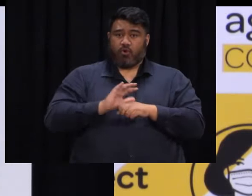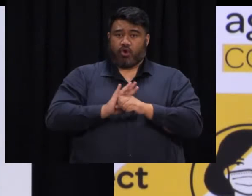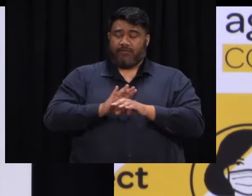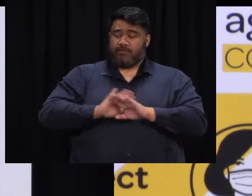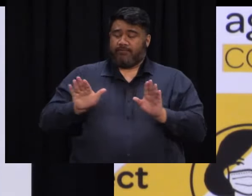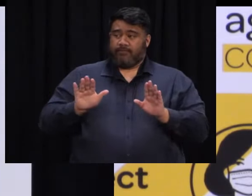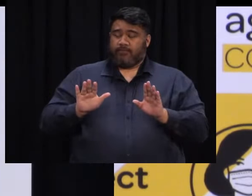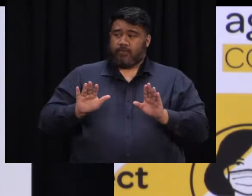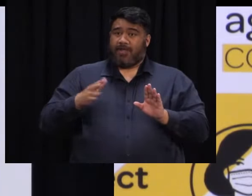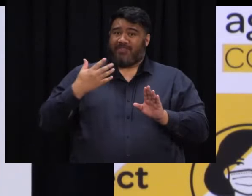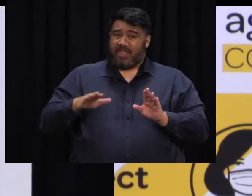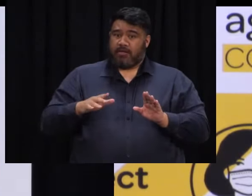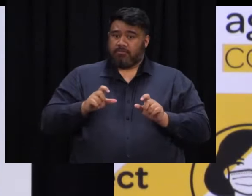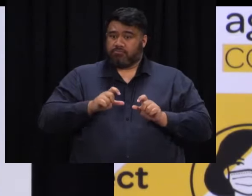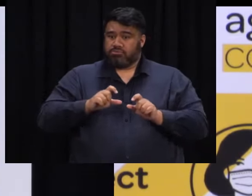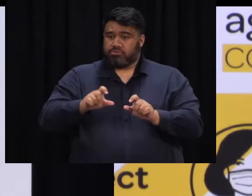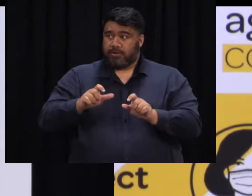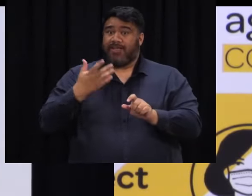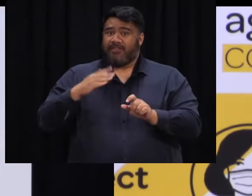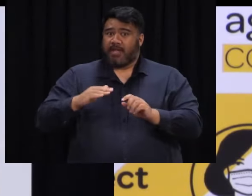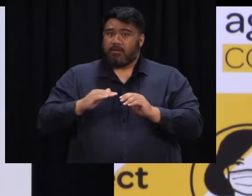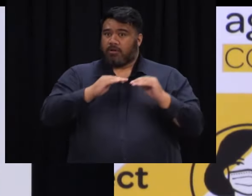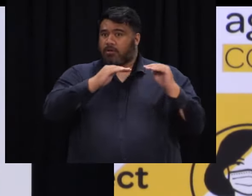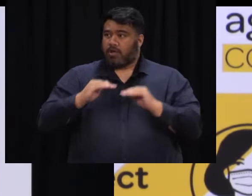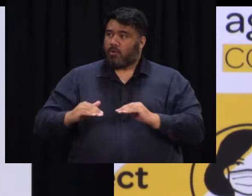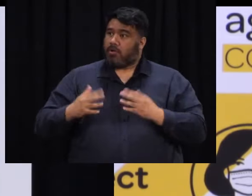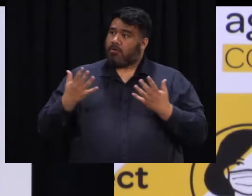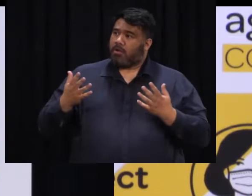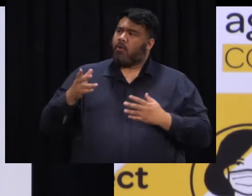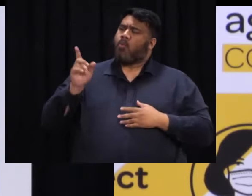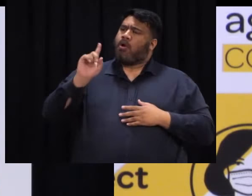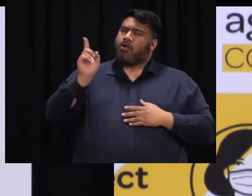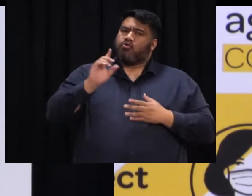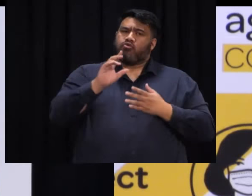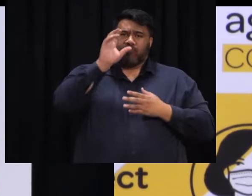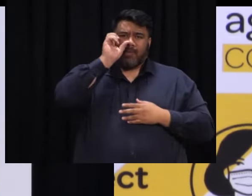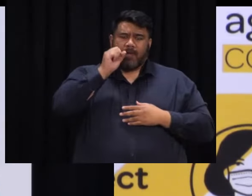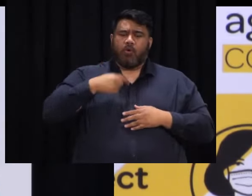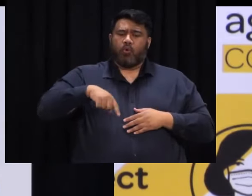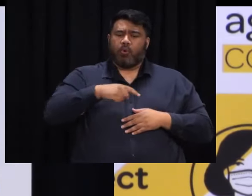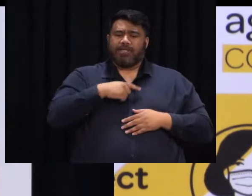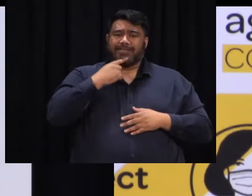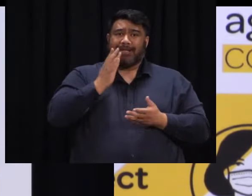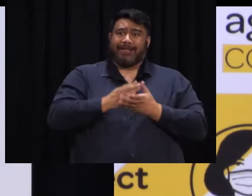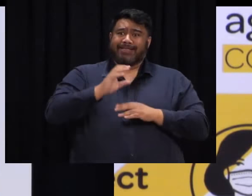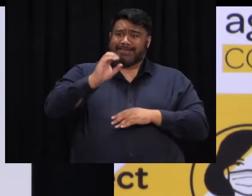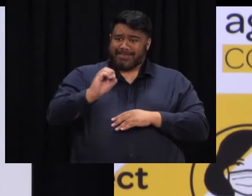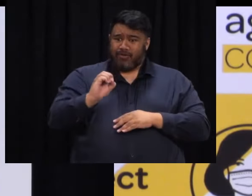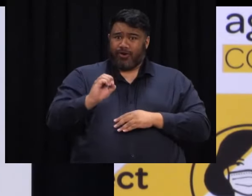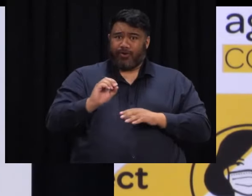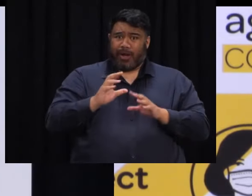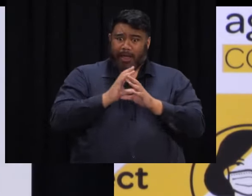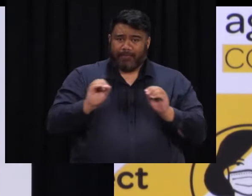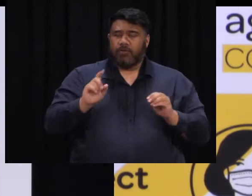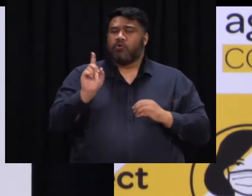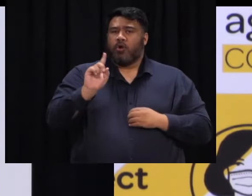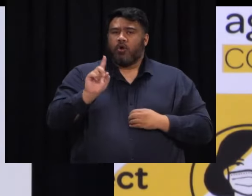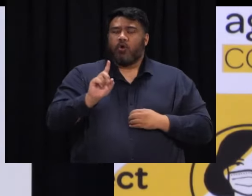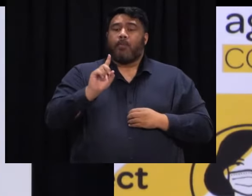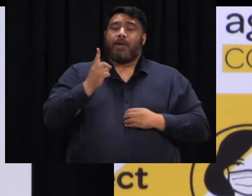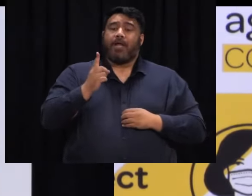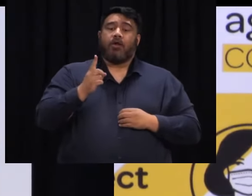the whole point of the zero tolerance approach is not that you'll have 0 cases, but rather you take an approach that wherever those cases arise,